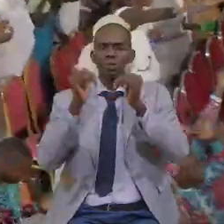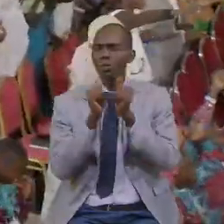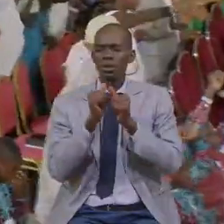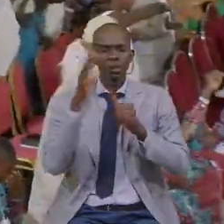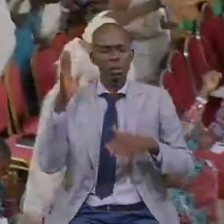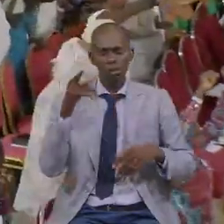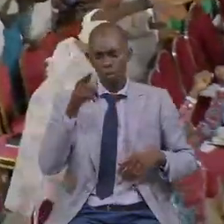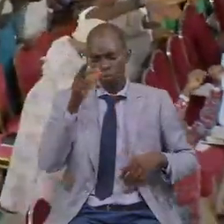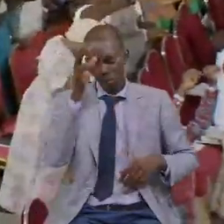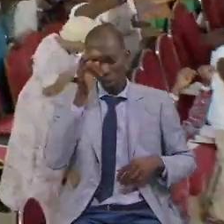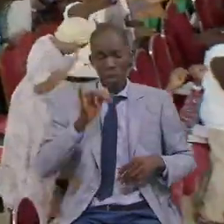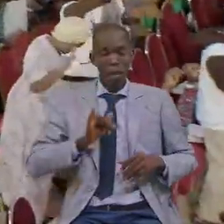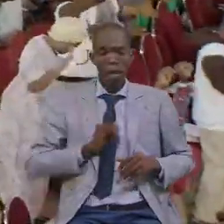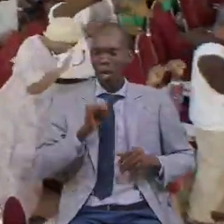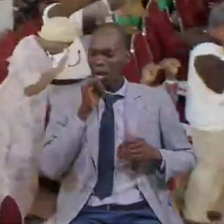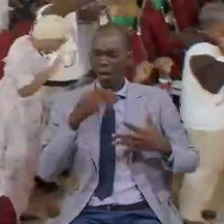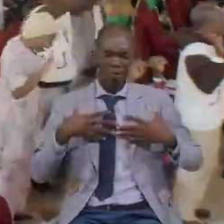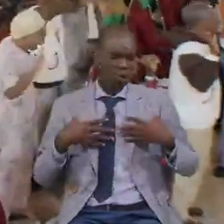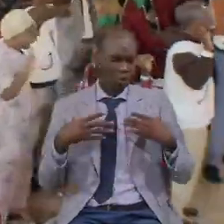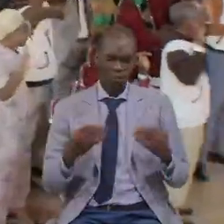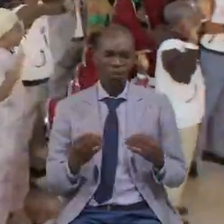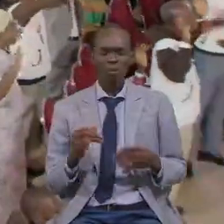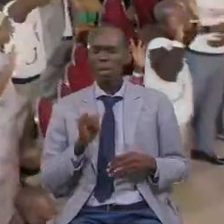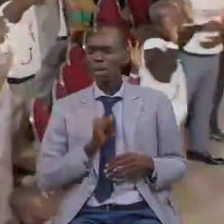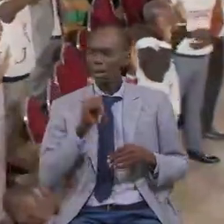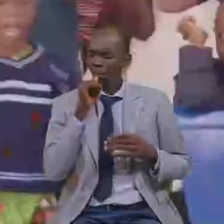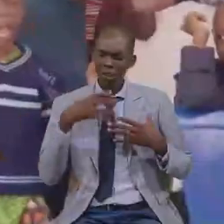healed. I am healed.